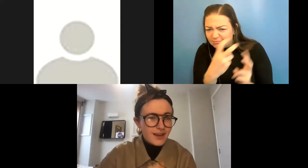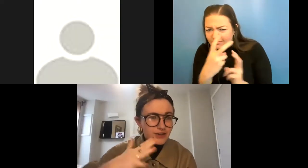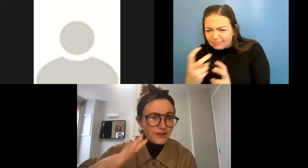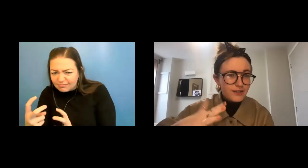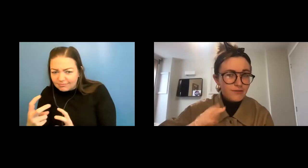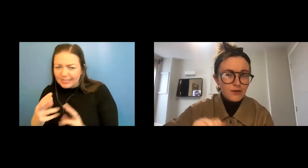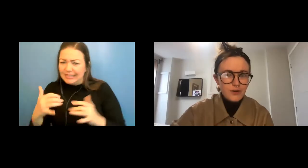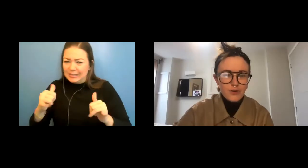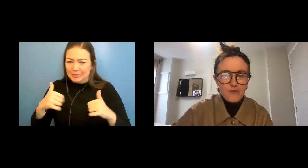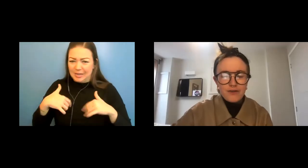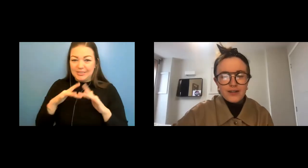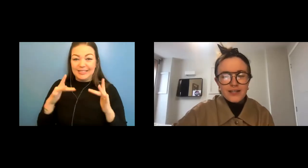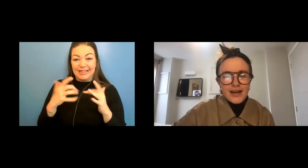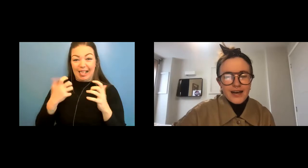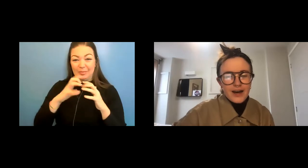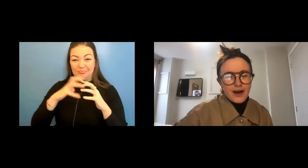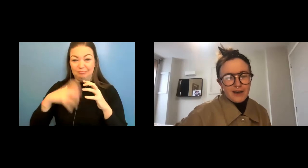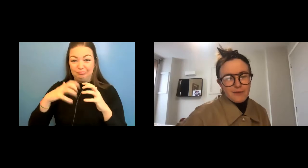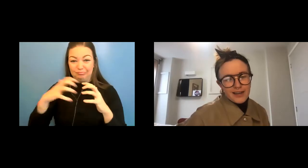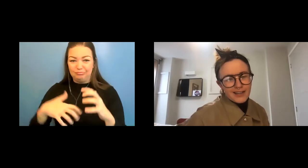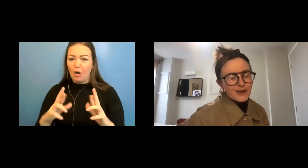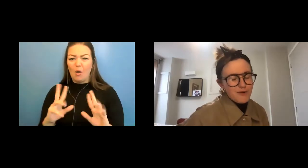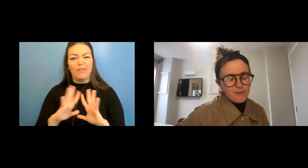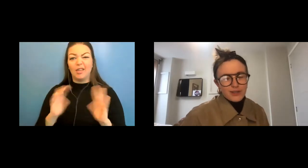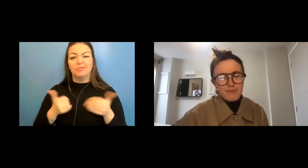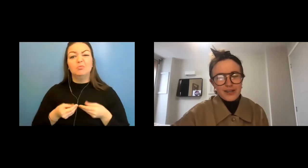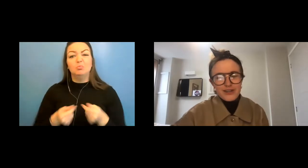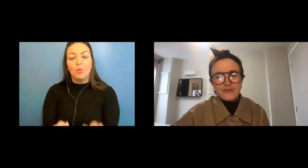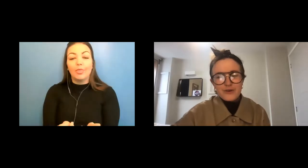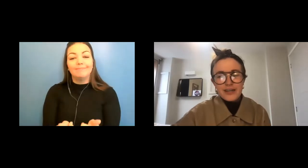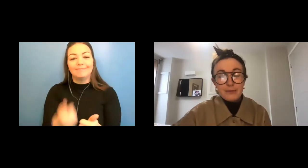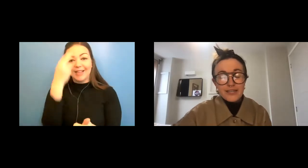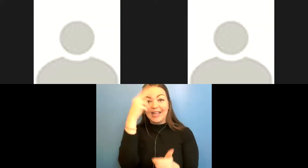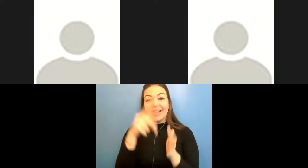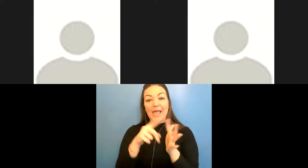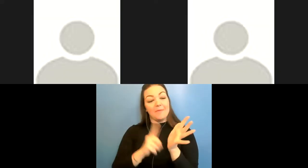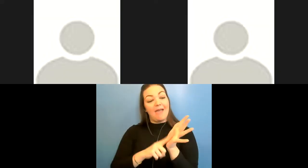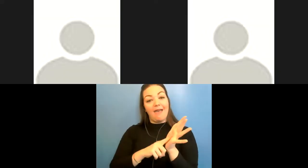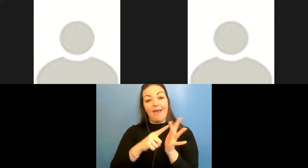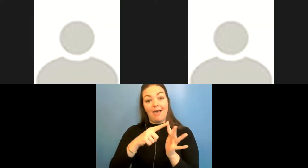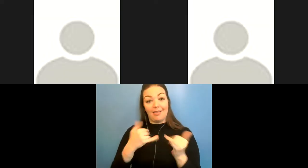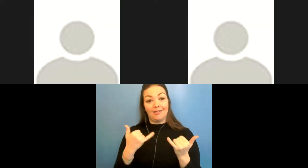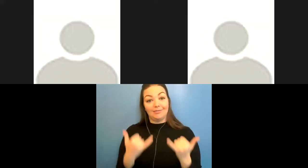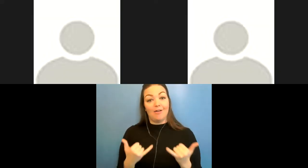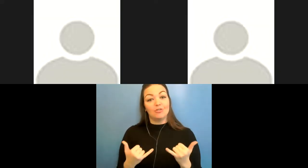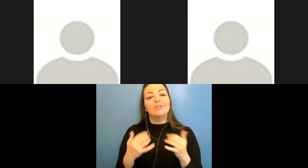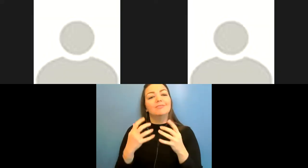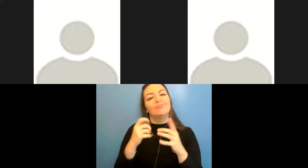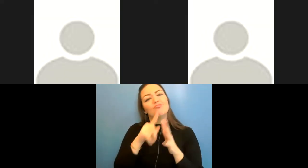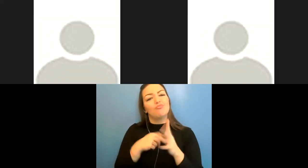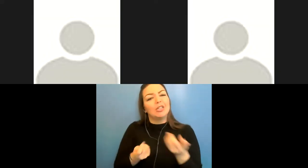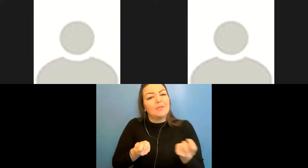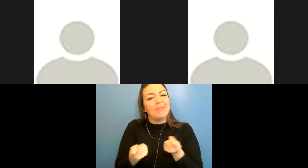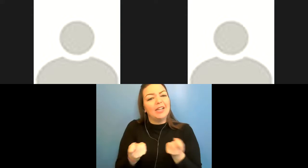internet occasionally goes on and off. Hi, I'm Ellie, the current project manager for Unlimited, based in a typical